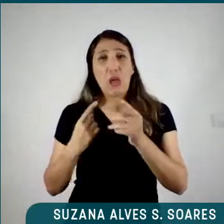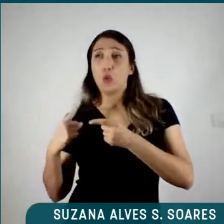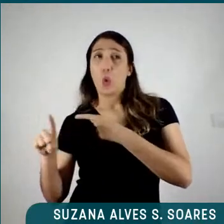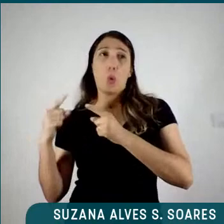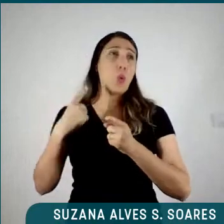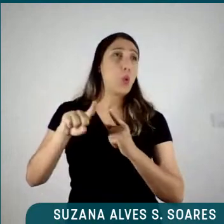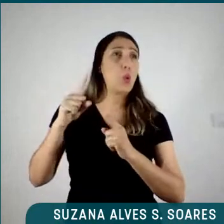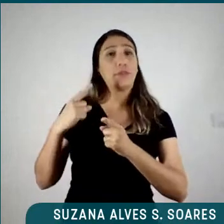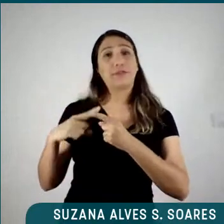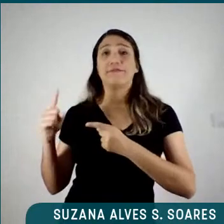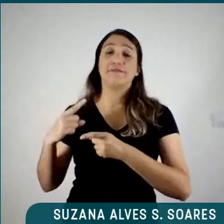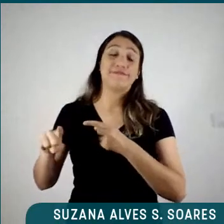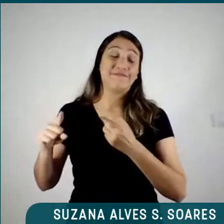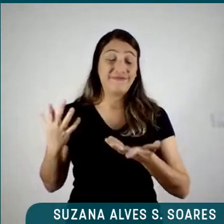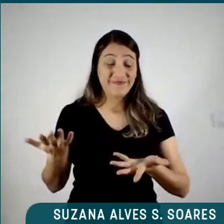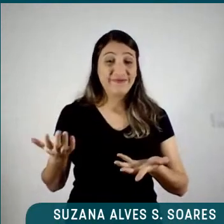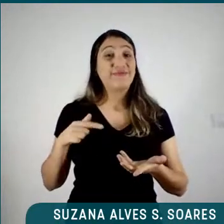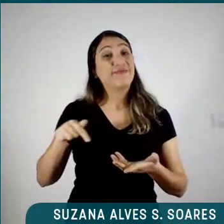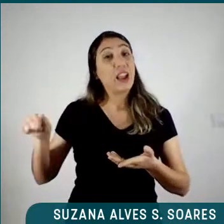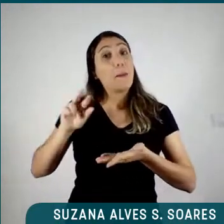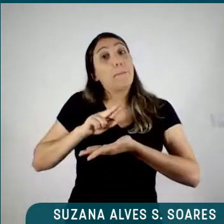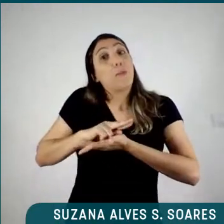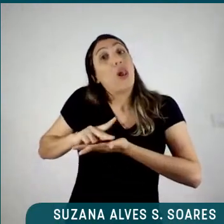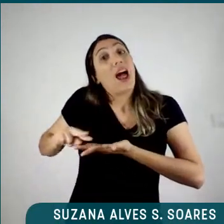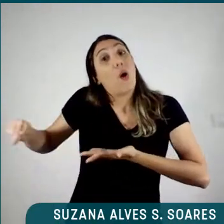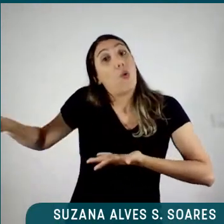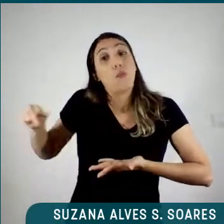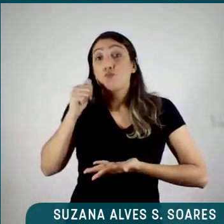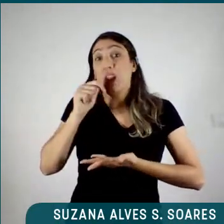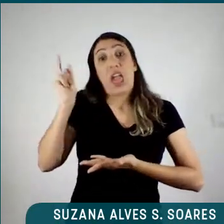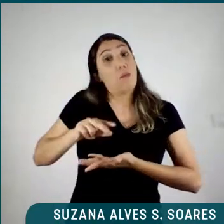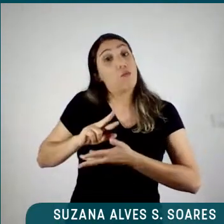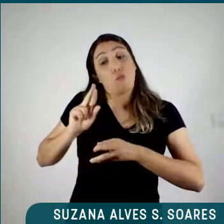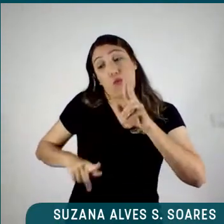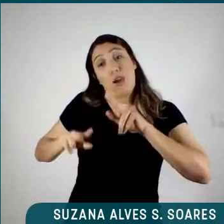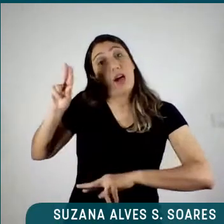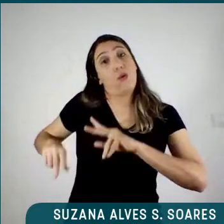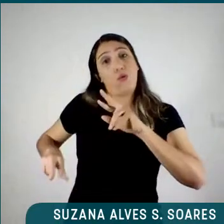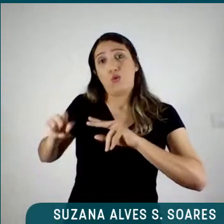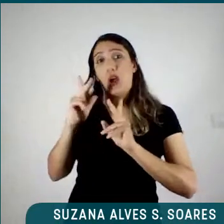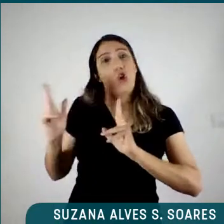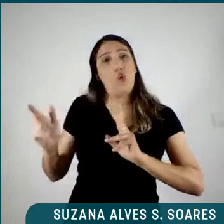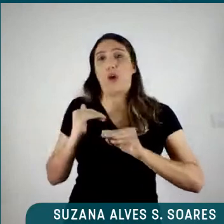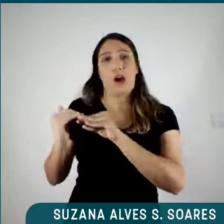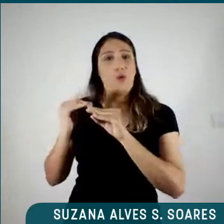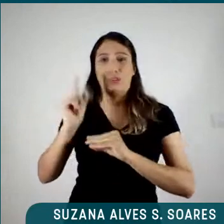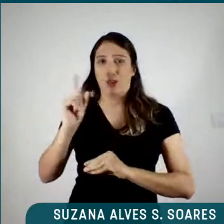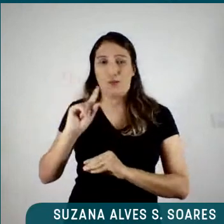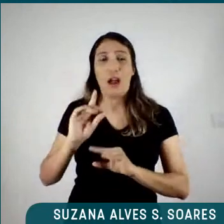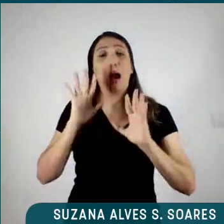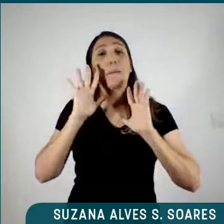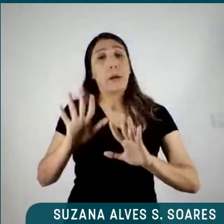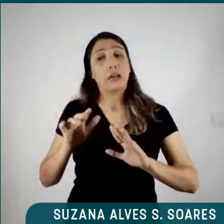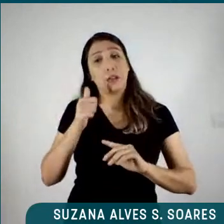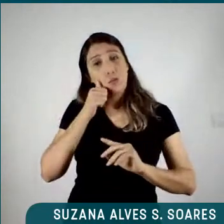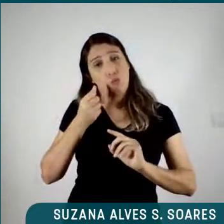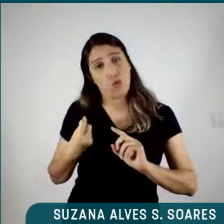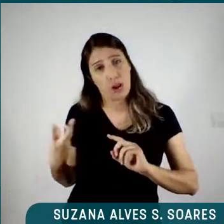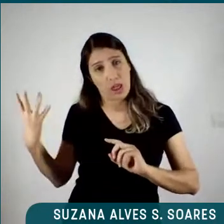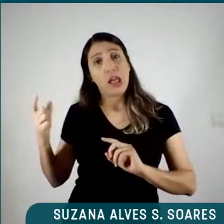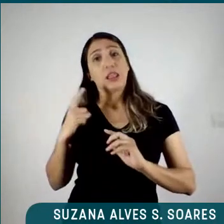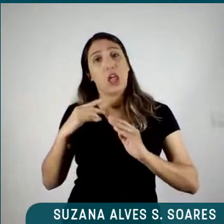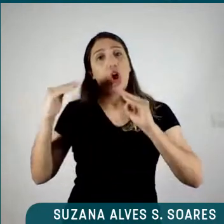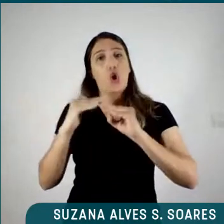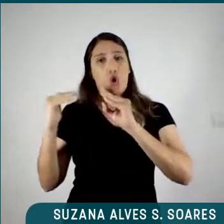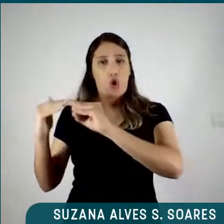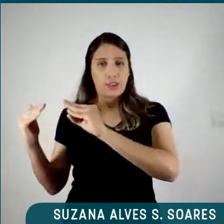chamber, they normally never agree in anything, and this is their reality. And they